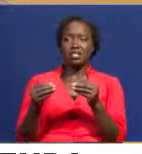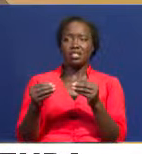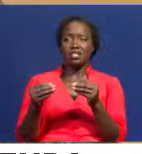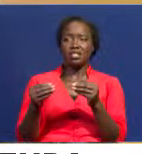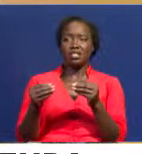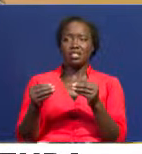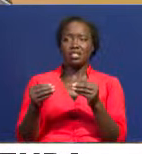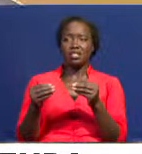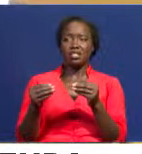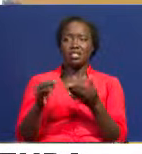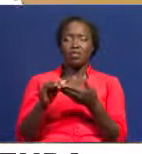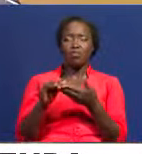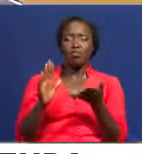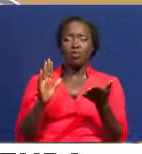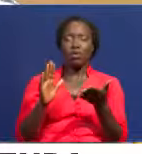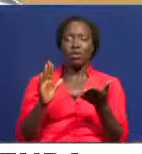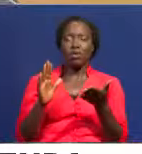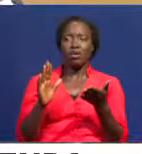creating a